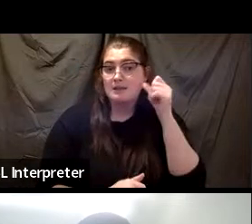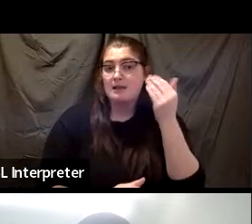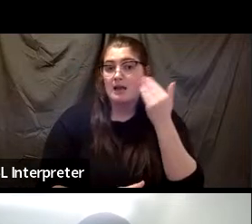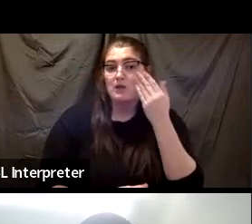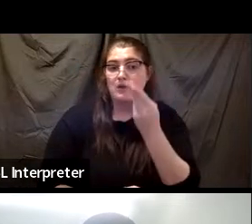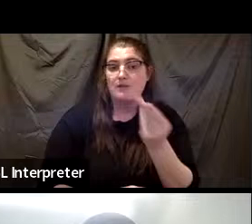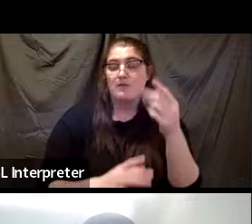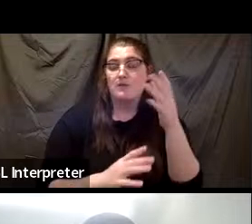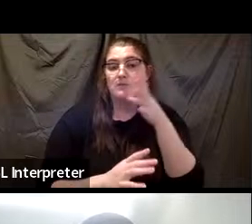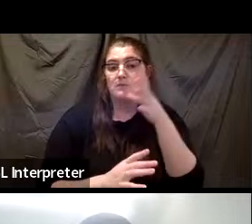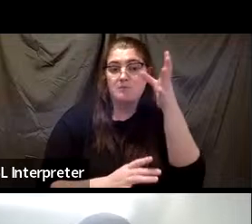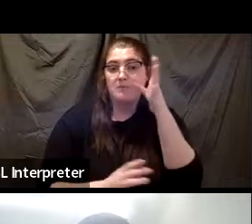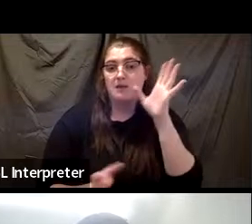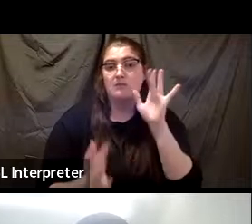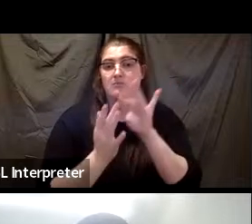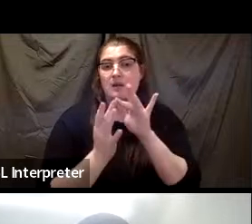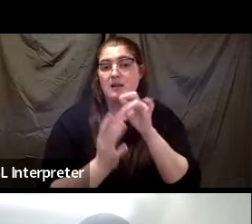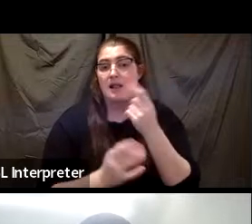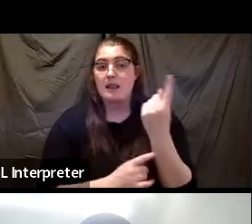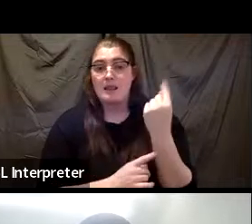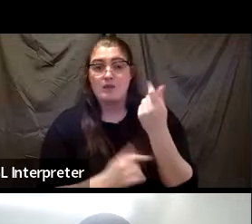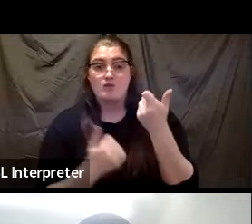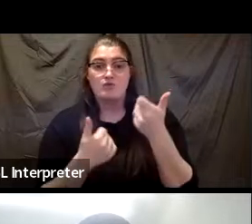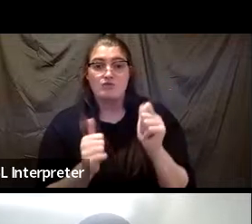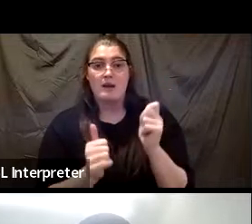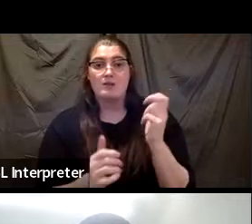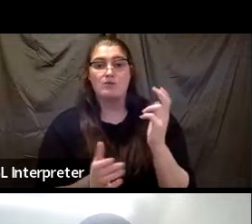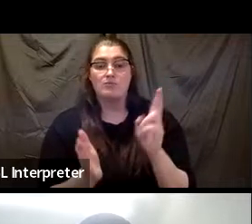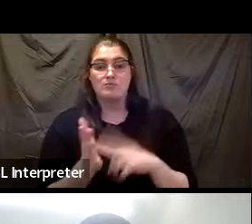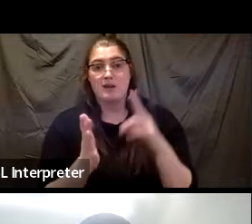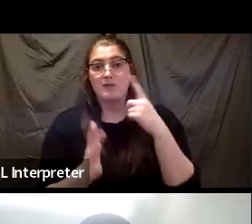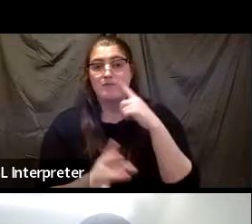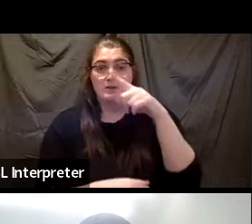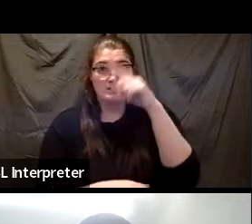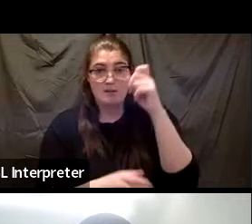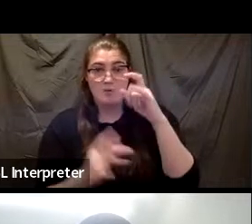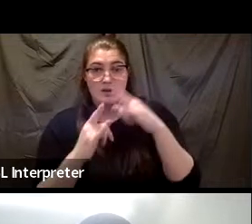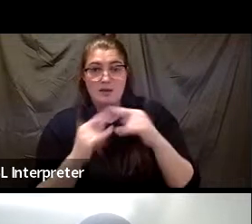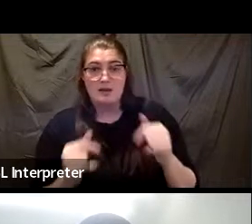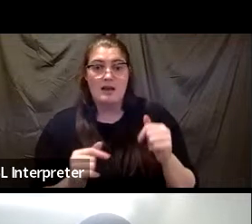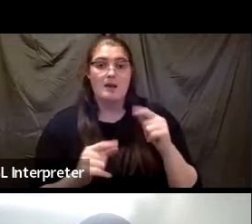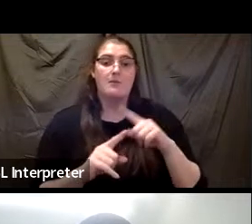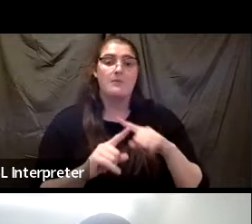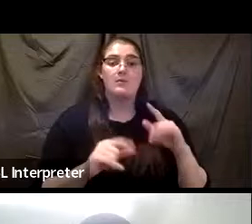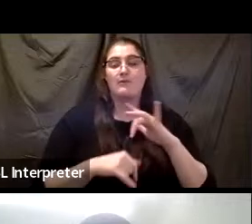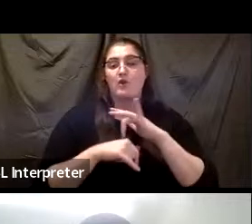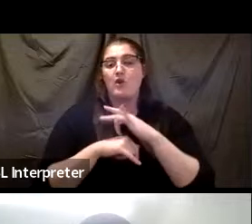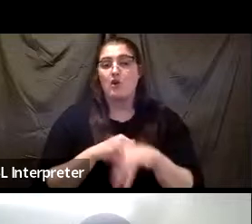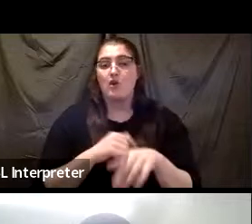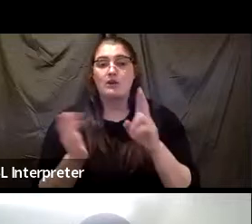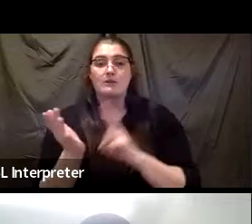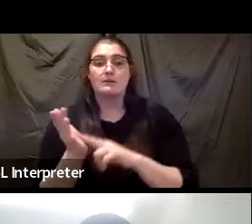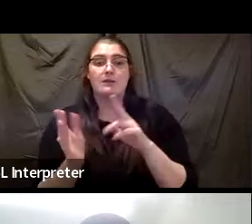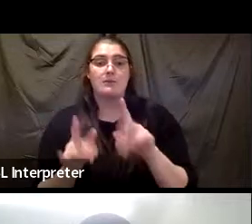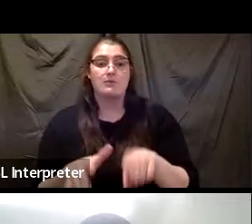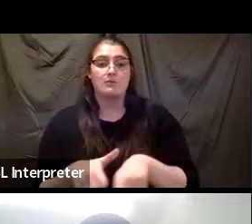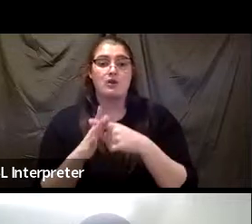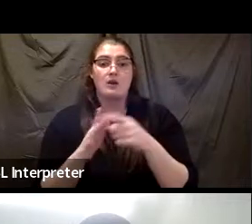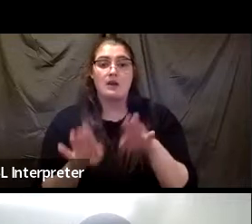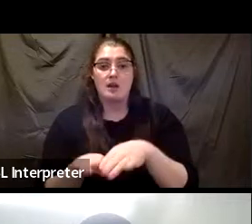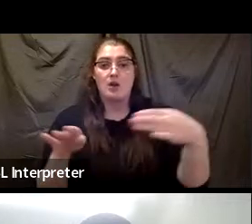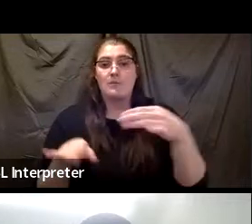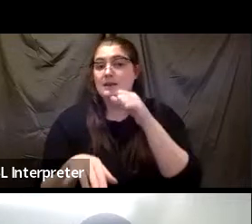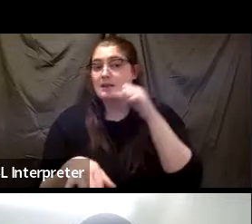out last year, trying to get their kids into summer camp. So we got an early enrollment. It's open yesterday. It's closing